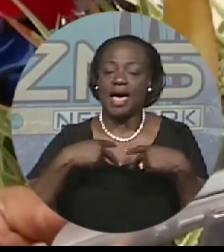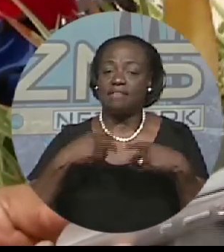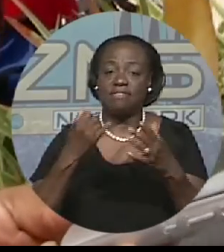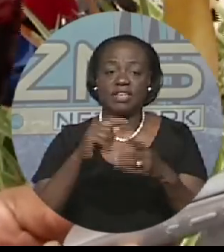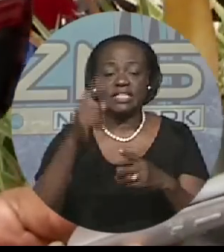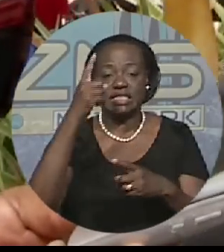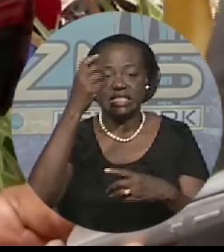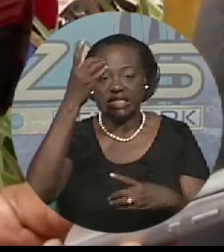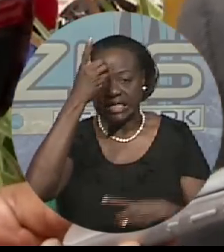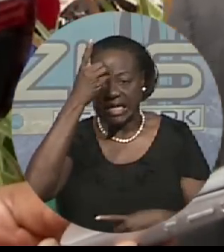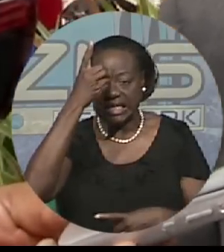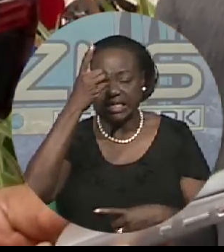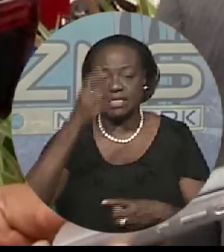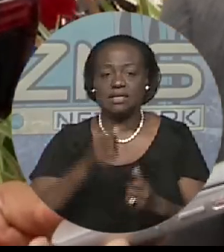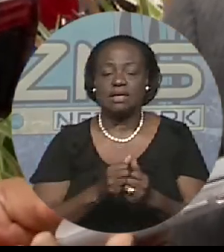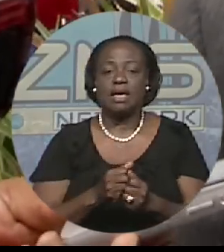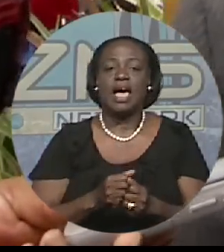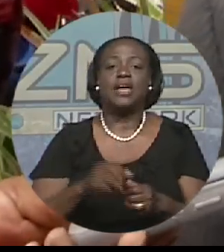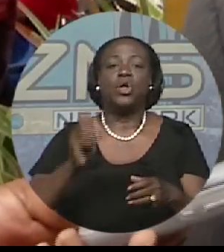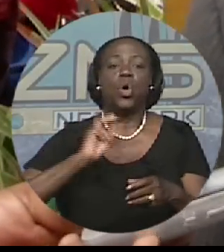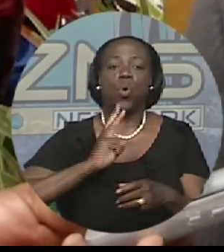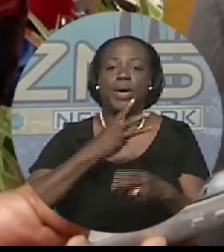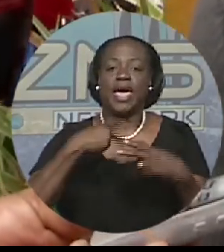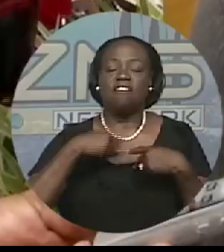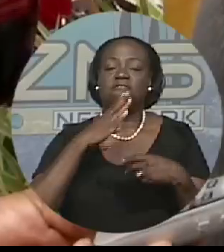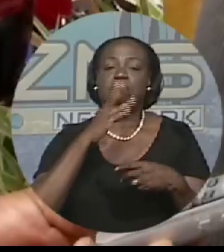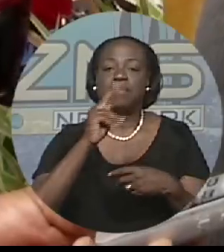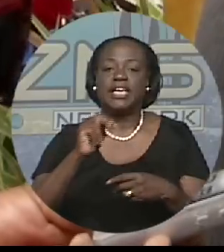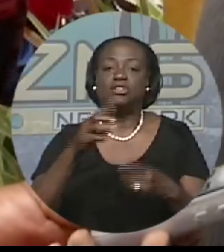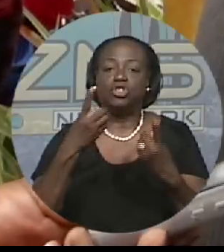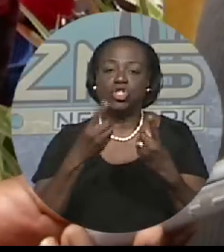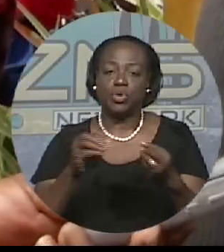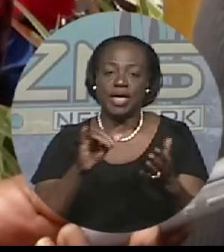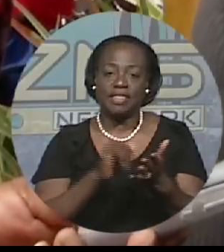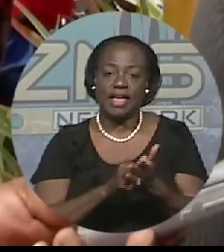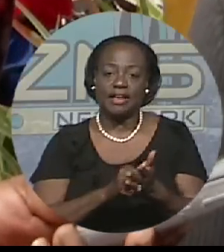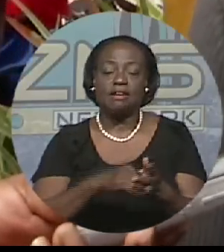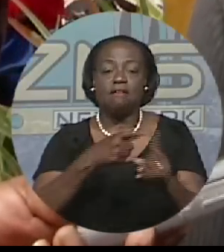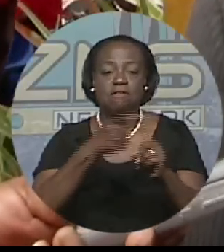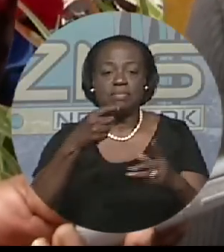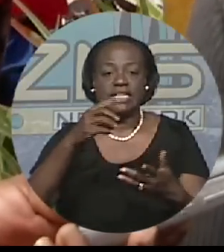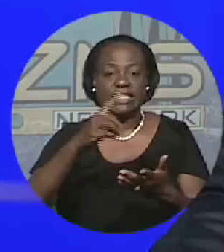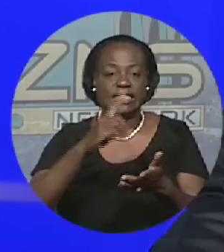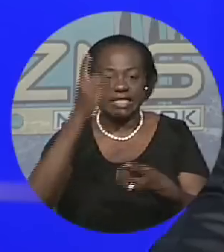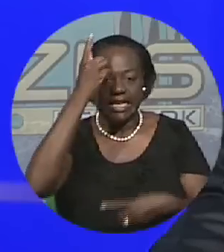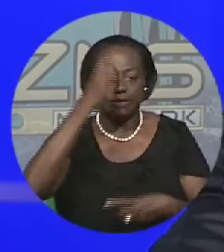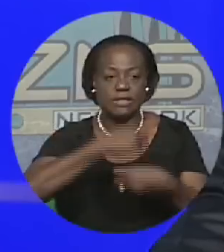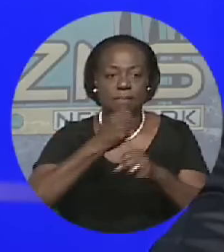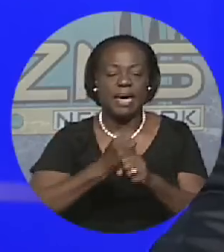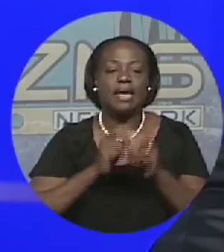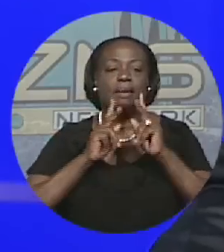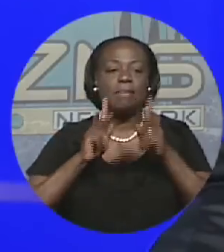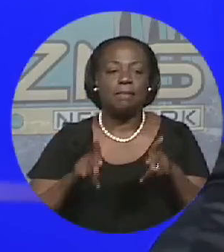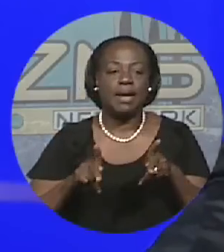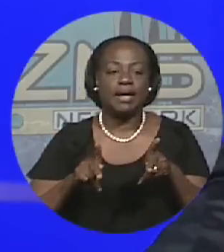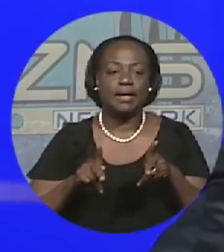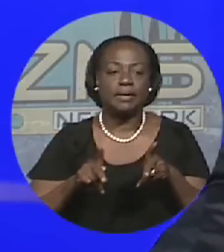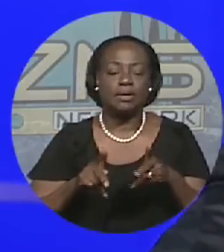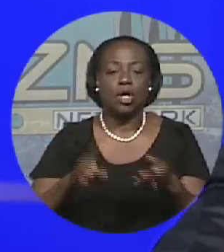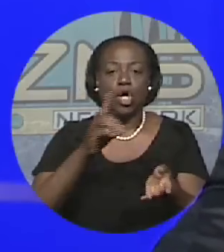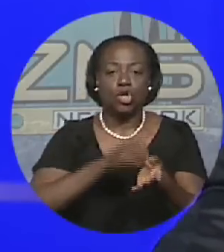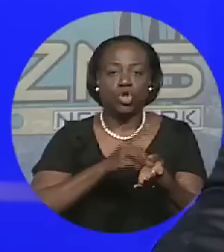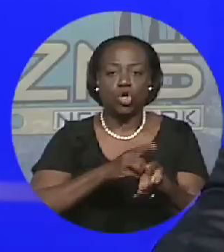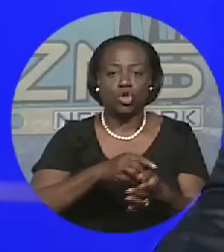so and we've been doing that from chikungunya was first made public. Now, Dr. Gomez contends